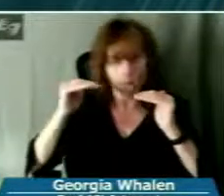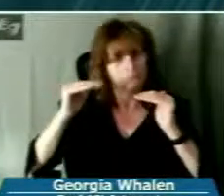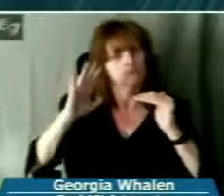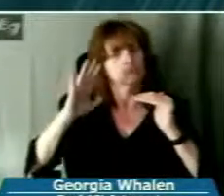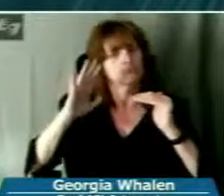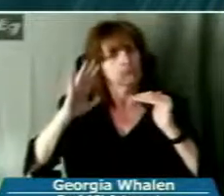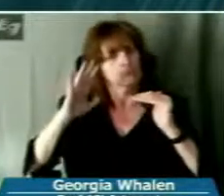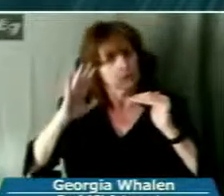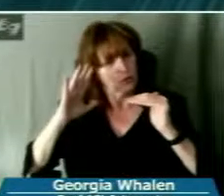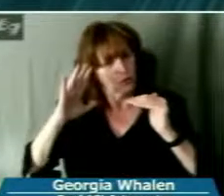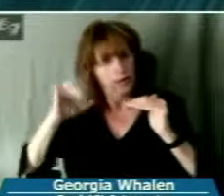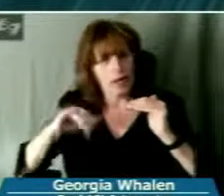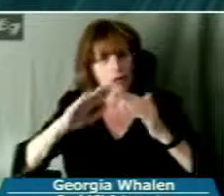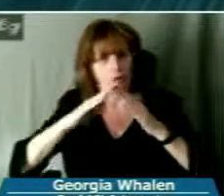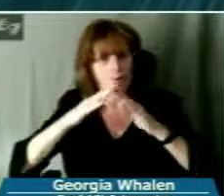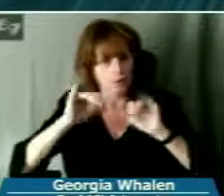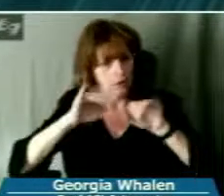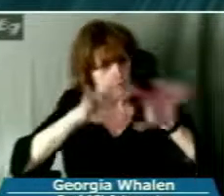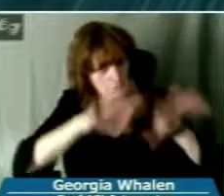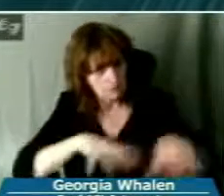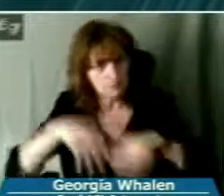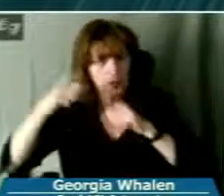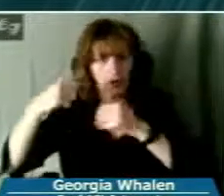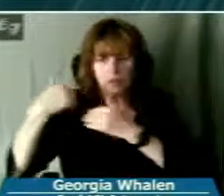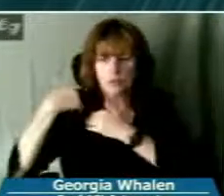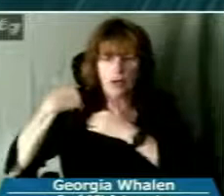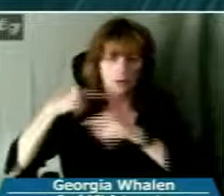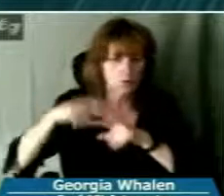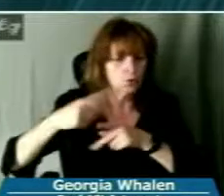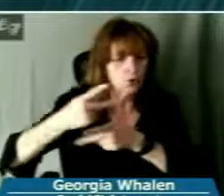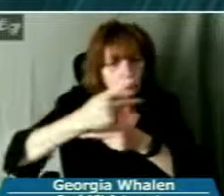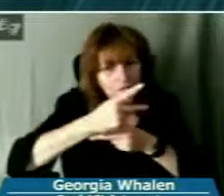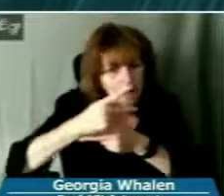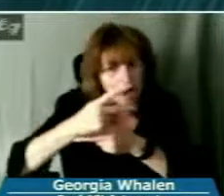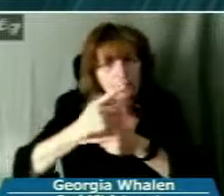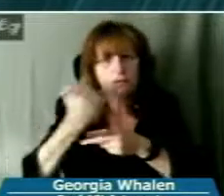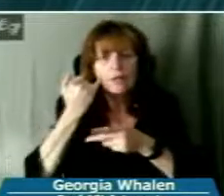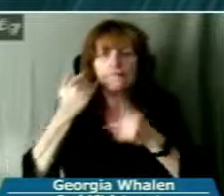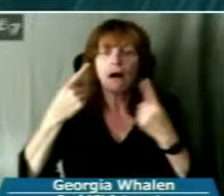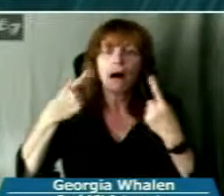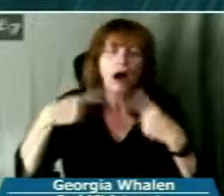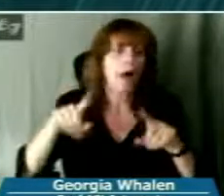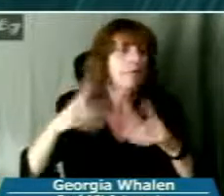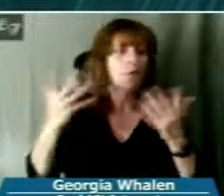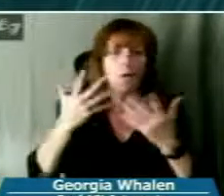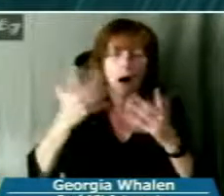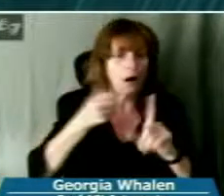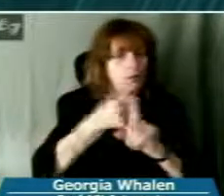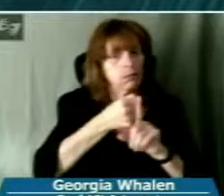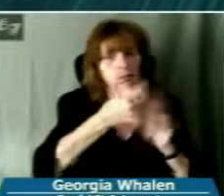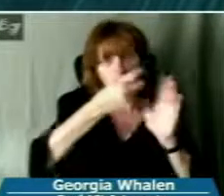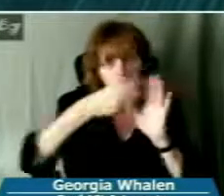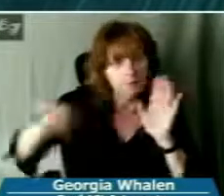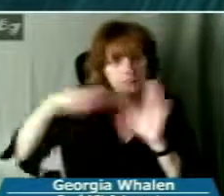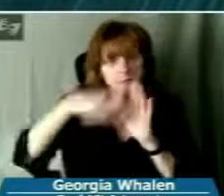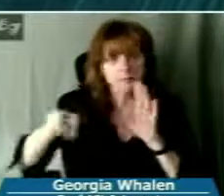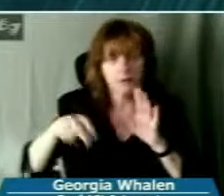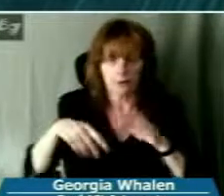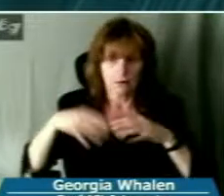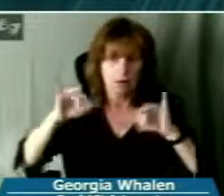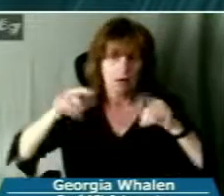any possible future decantings. This would be a sort of command management structure, which municipalities are very good